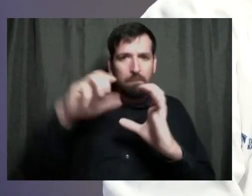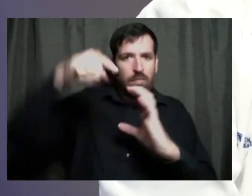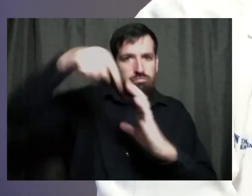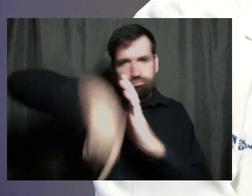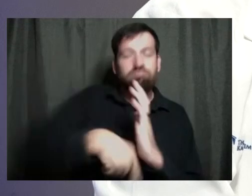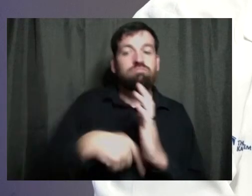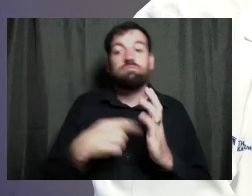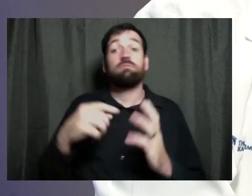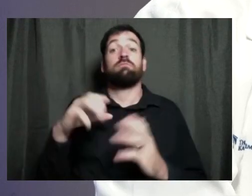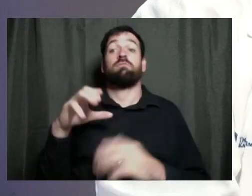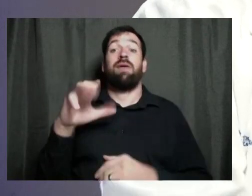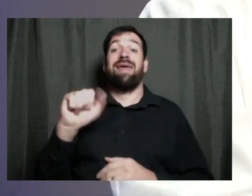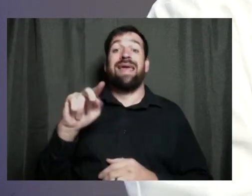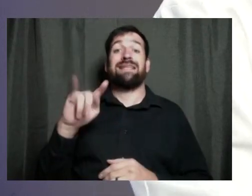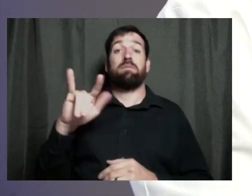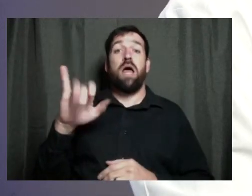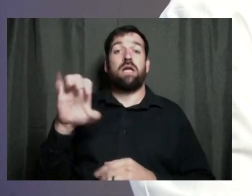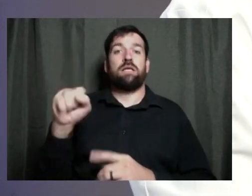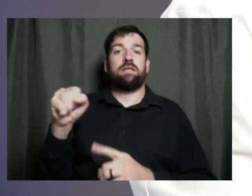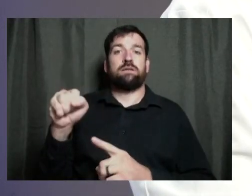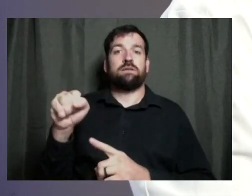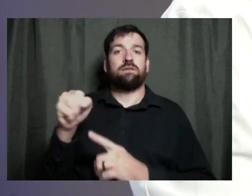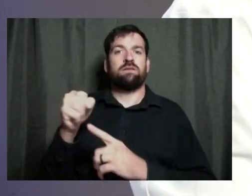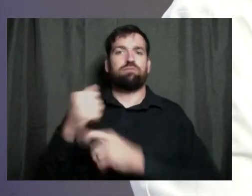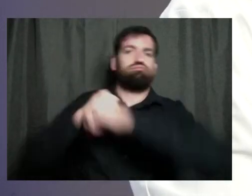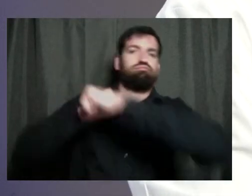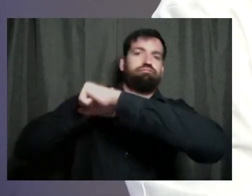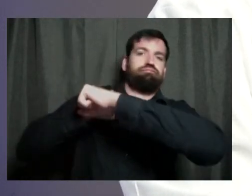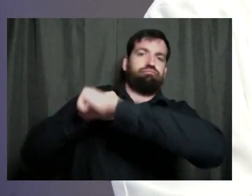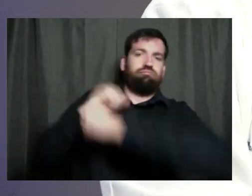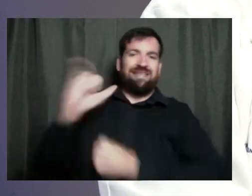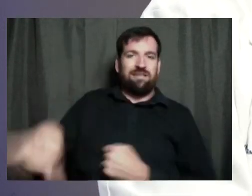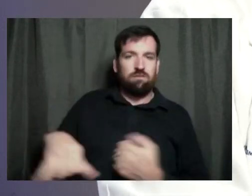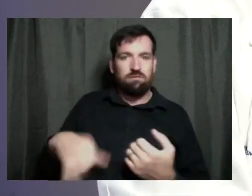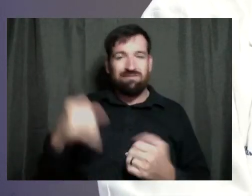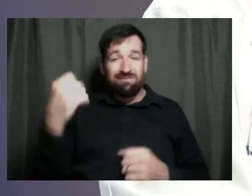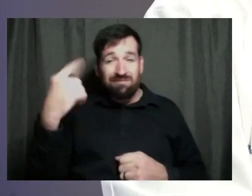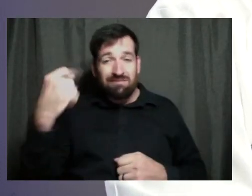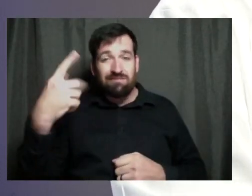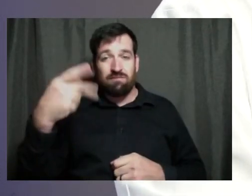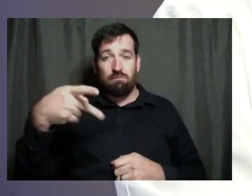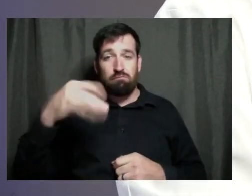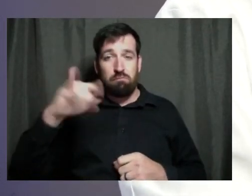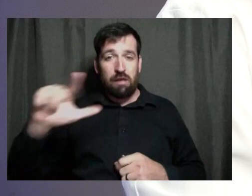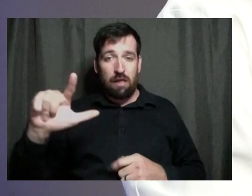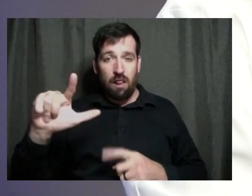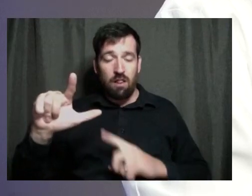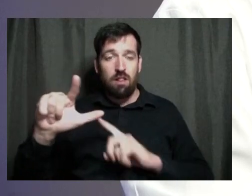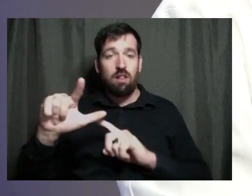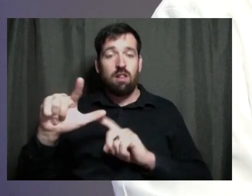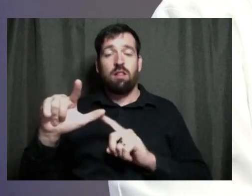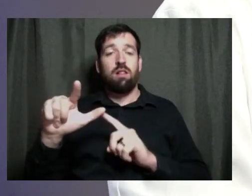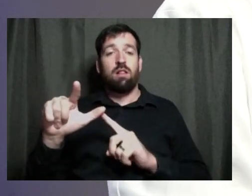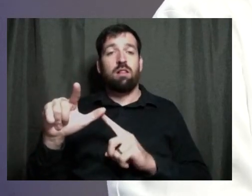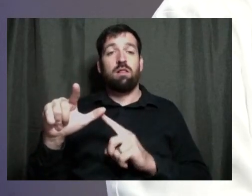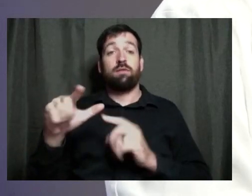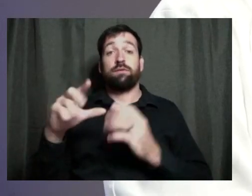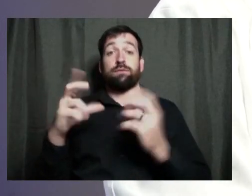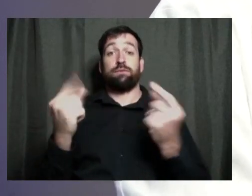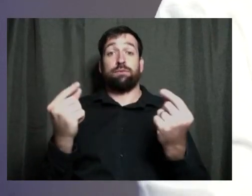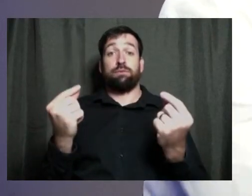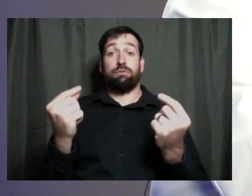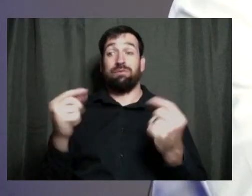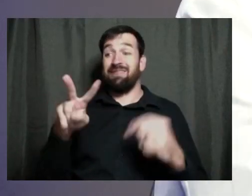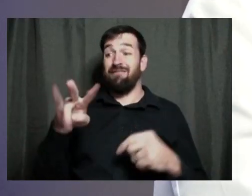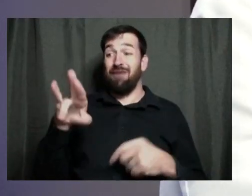crowbars. In this instance with the pill, what happens is it slows down the replication of the virus. It